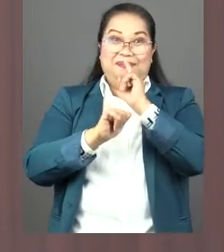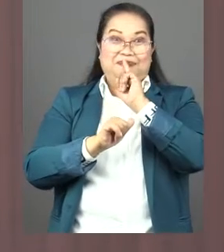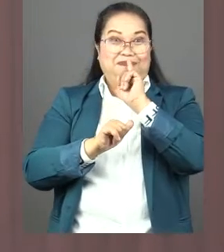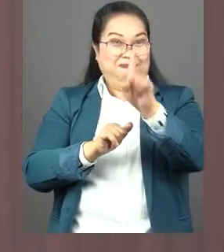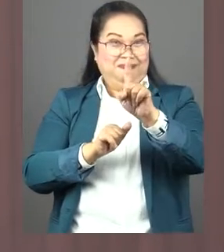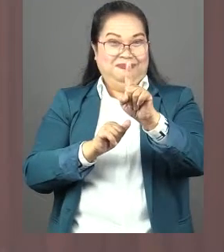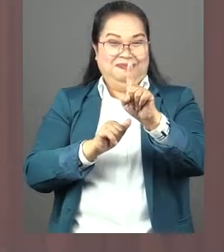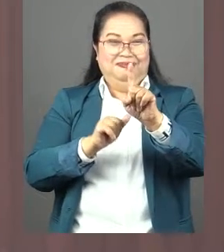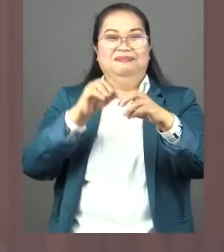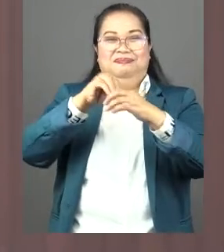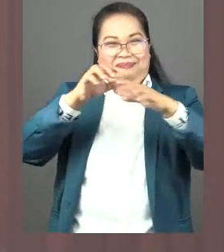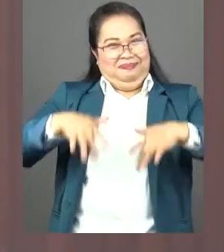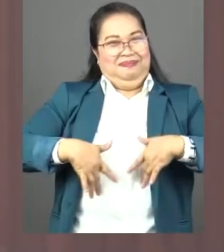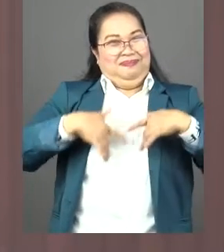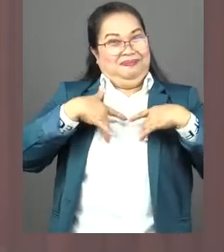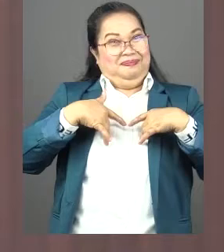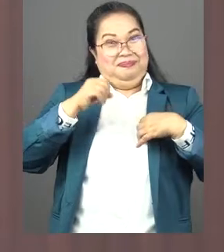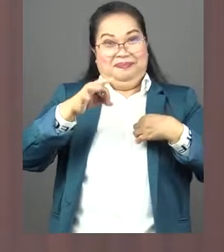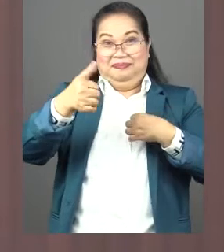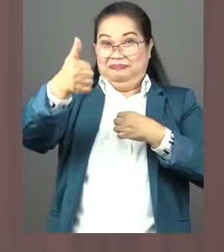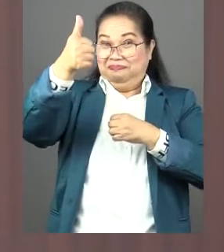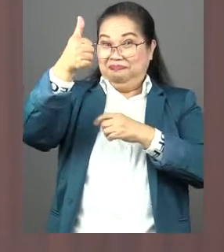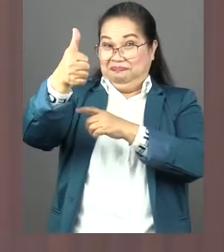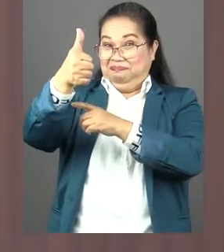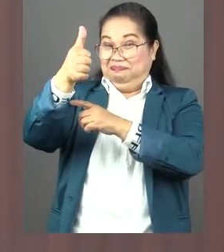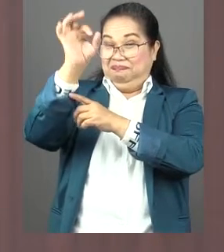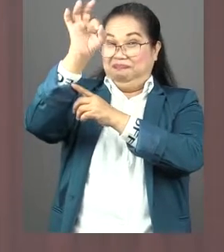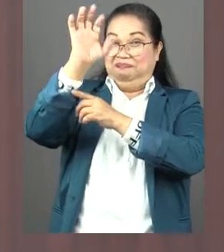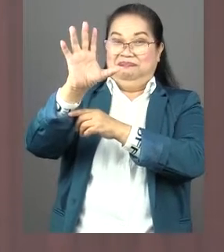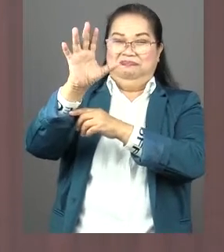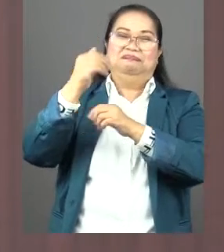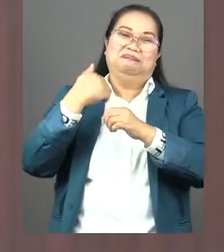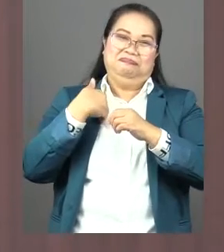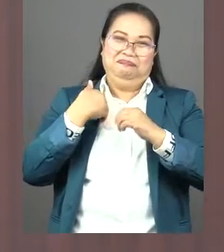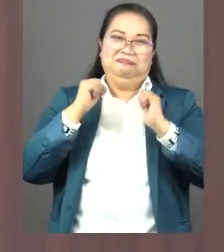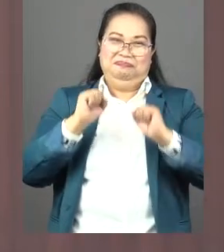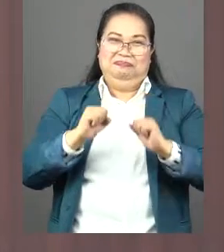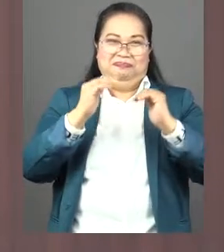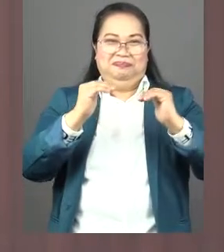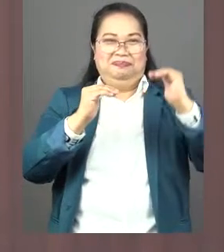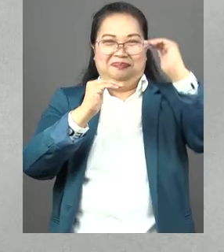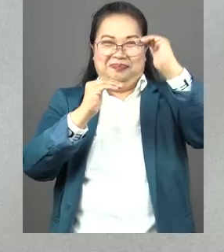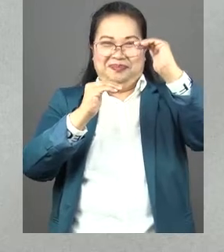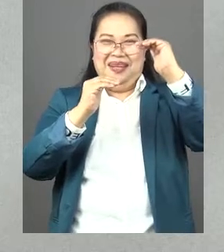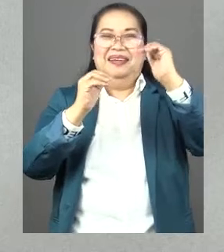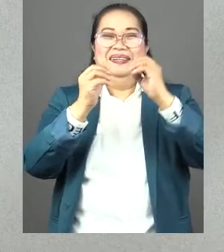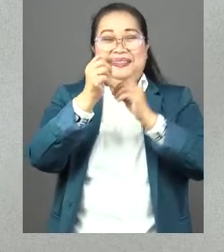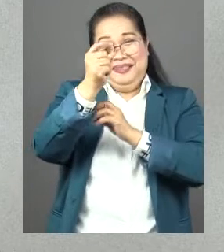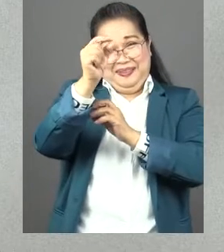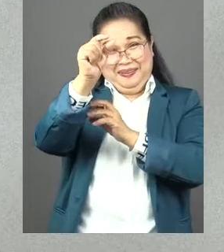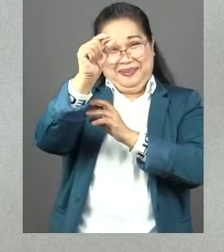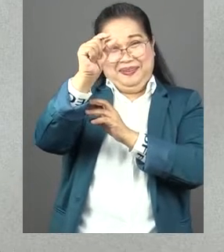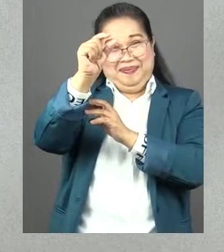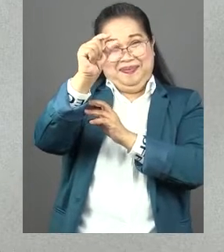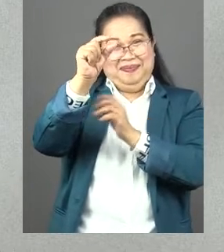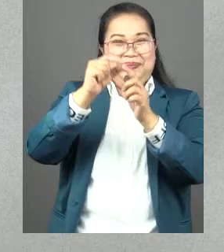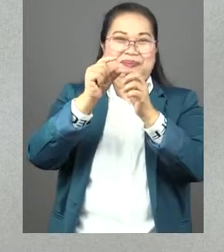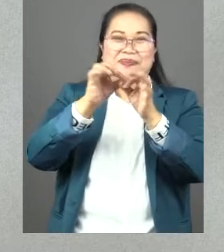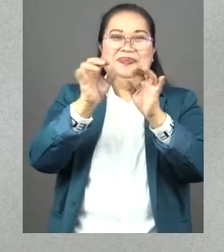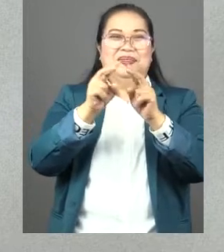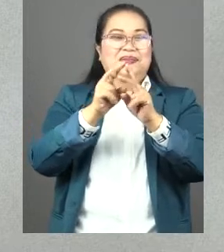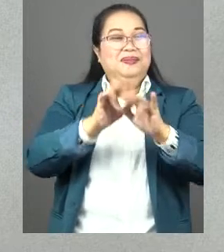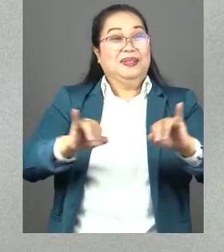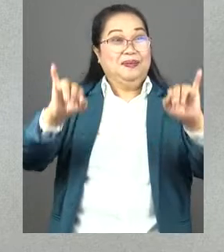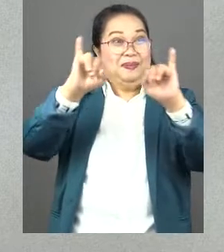life. If it's okay with my pastor, I can escalate a little bit. Number 4, this is perhaps very